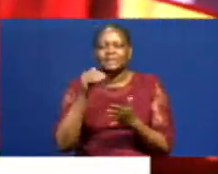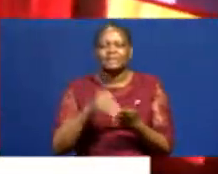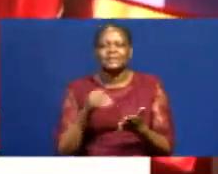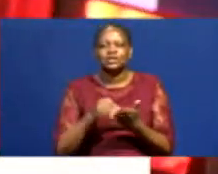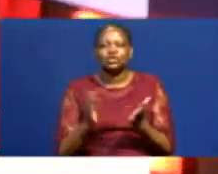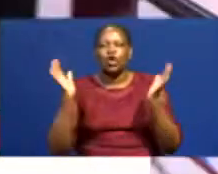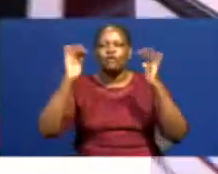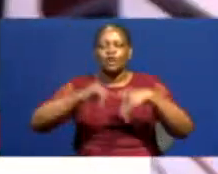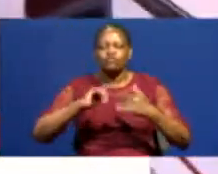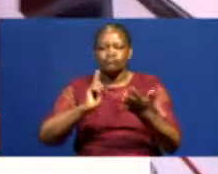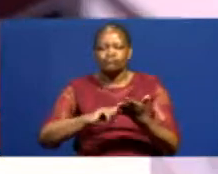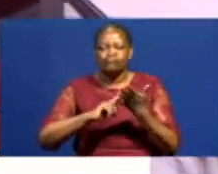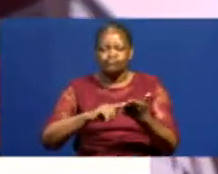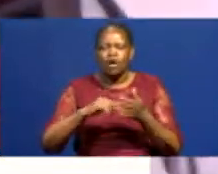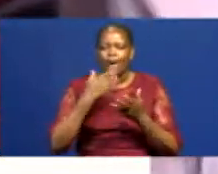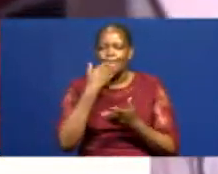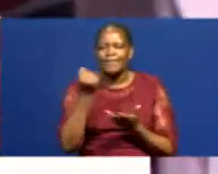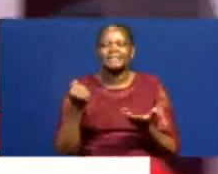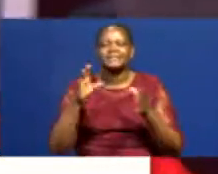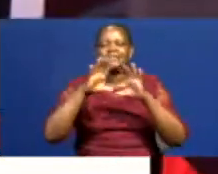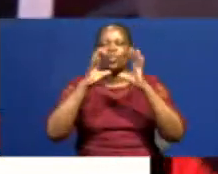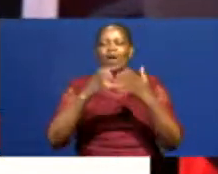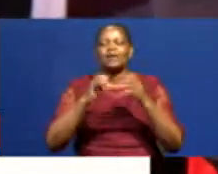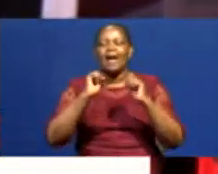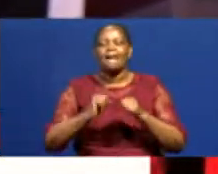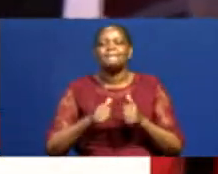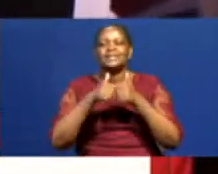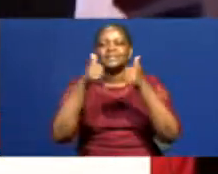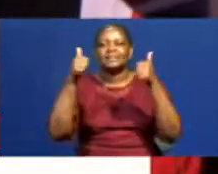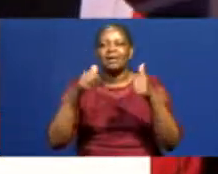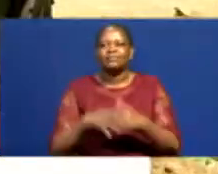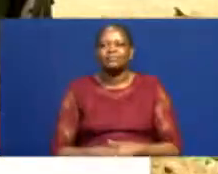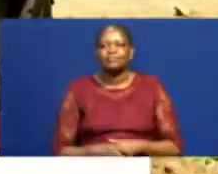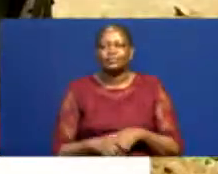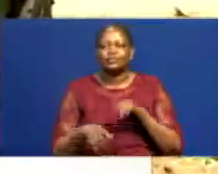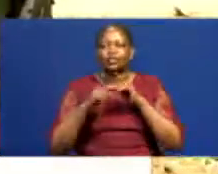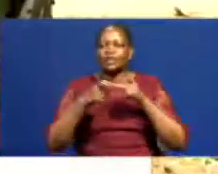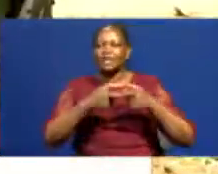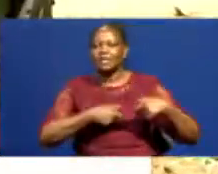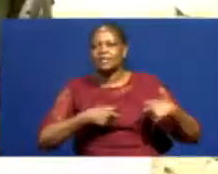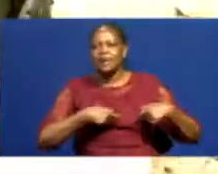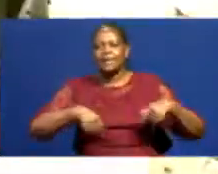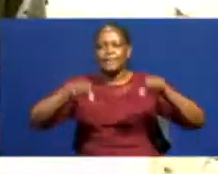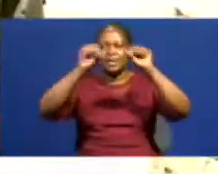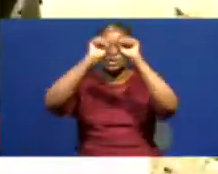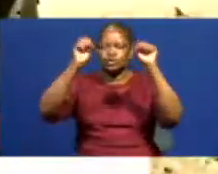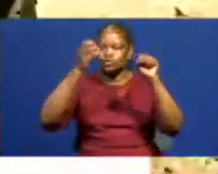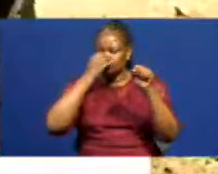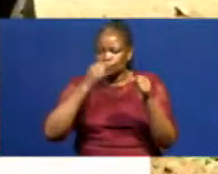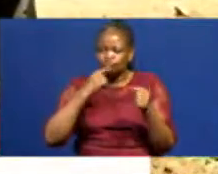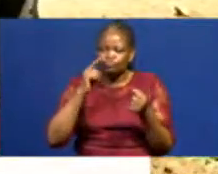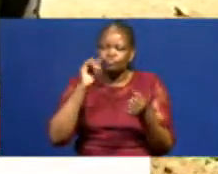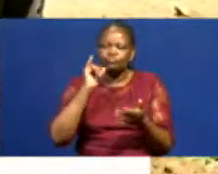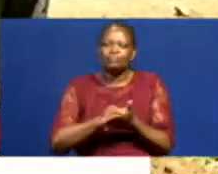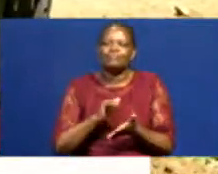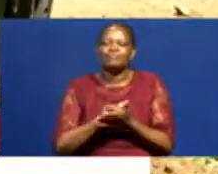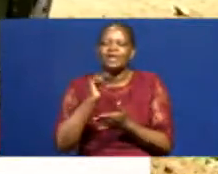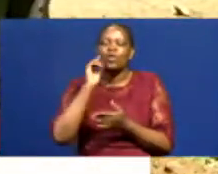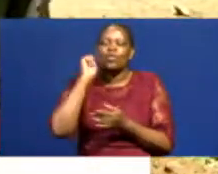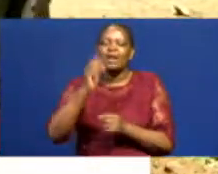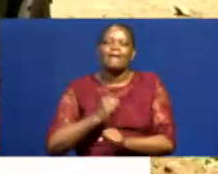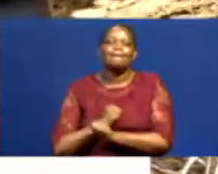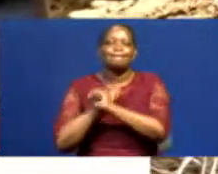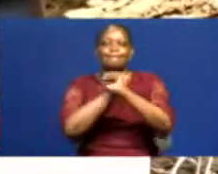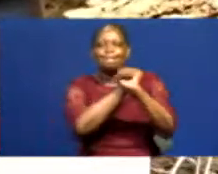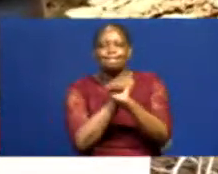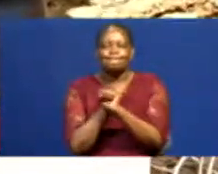to deliberate on how best the world can be secure. Addressing the delegates, President William Ruto assured that Kenya will safeguard its